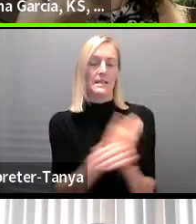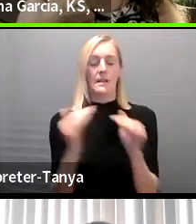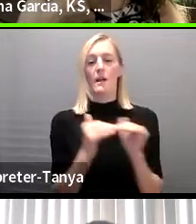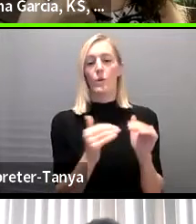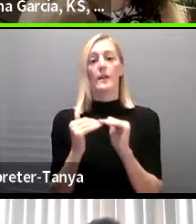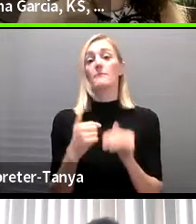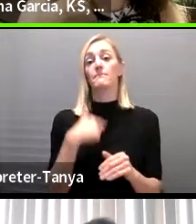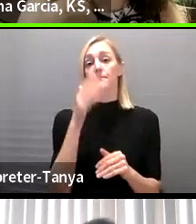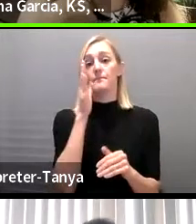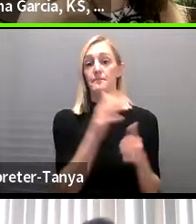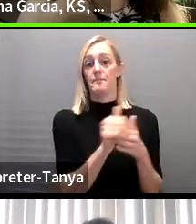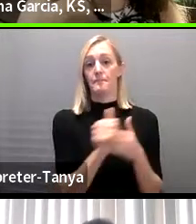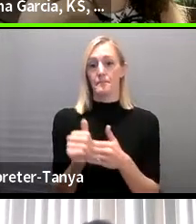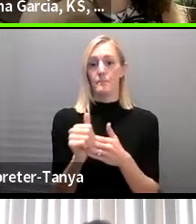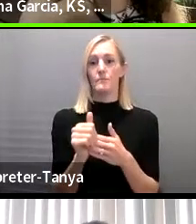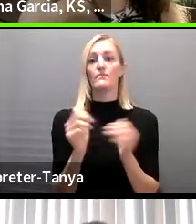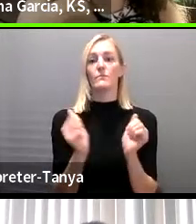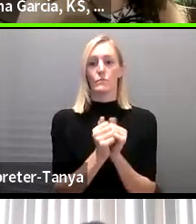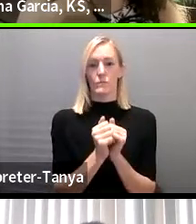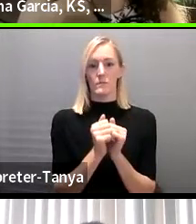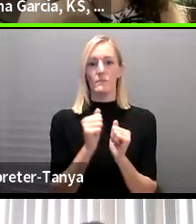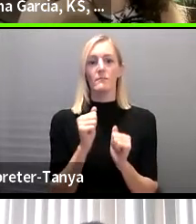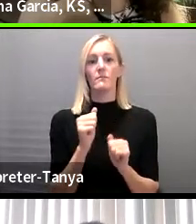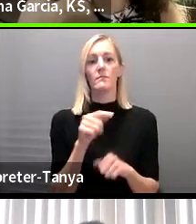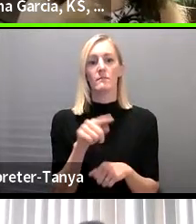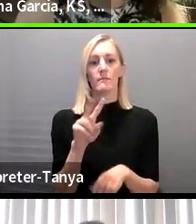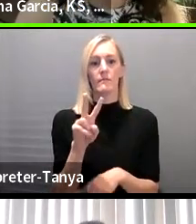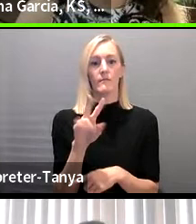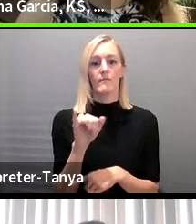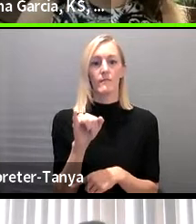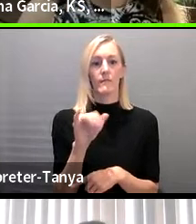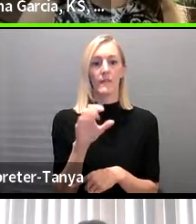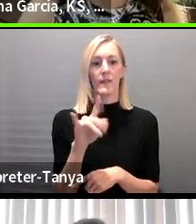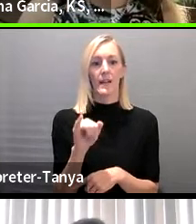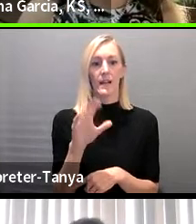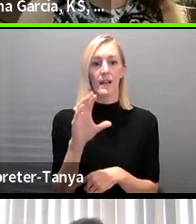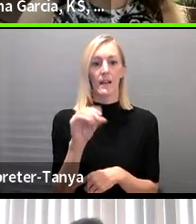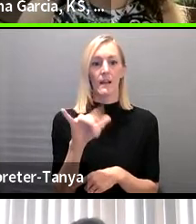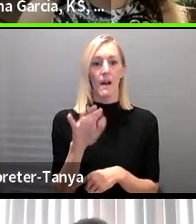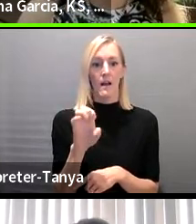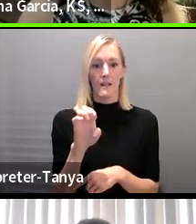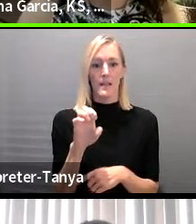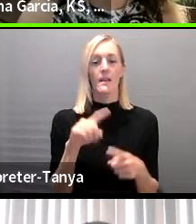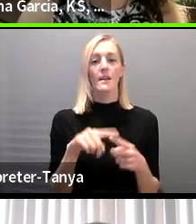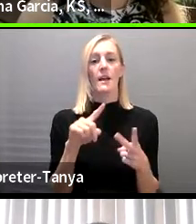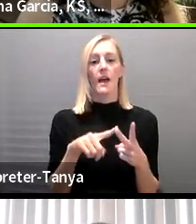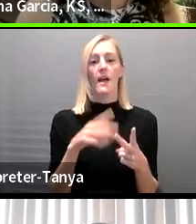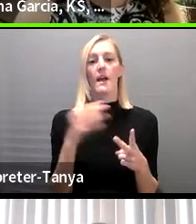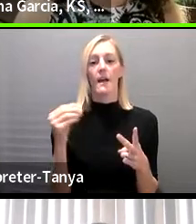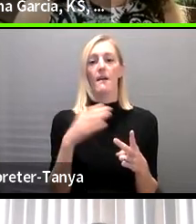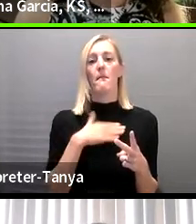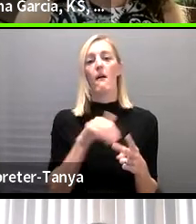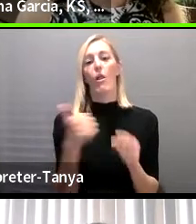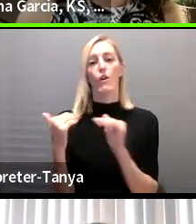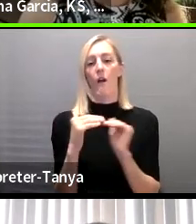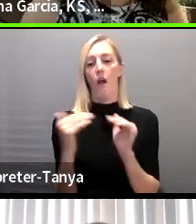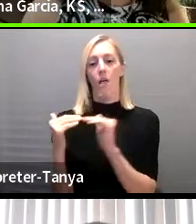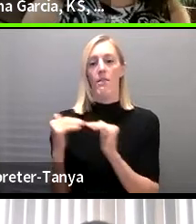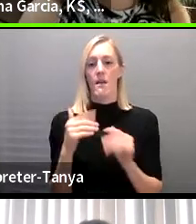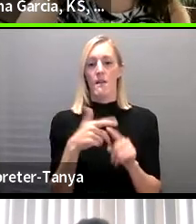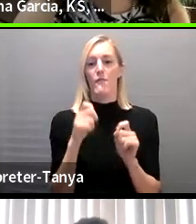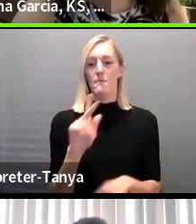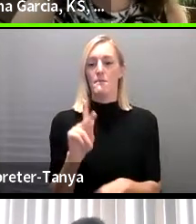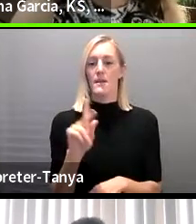Dr. Kali Akers and her team at KUMC and my colleagues from KDHE. So I'm